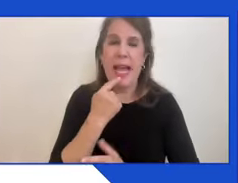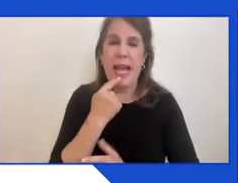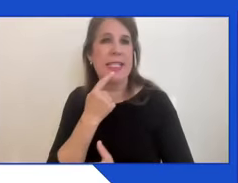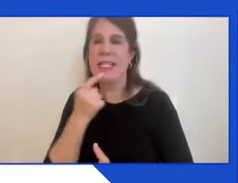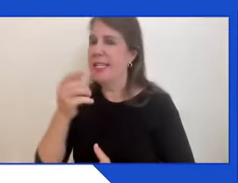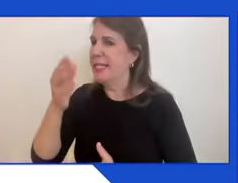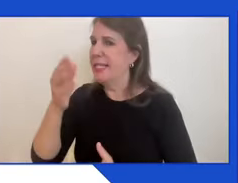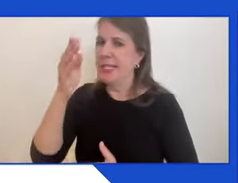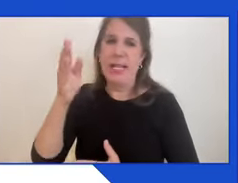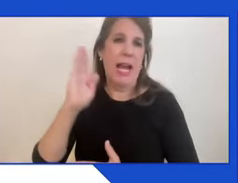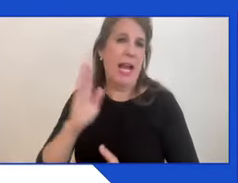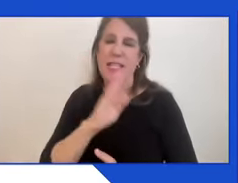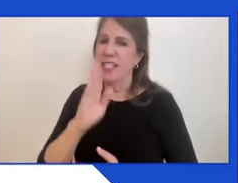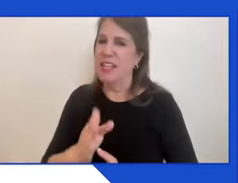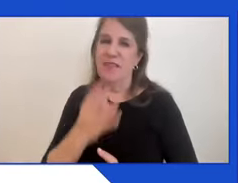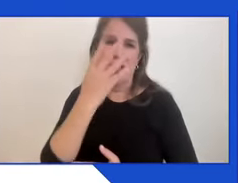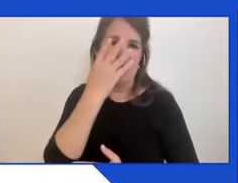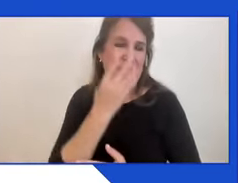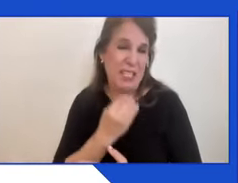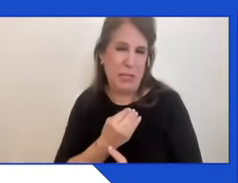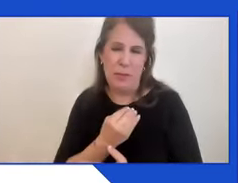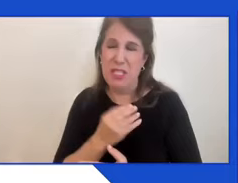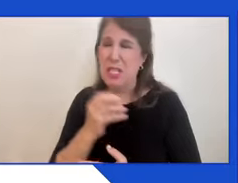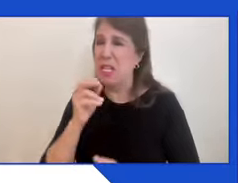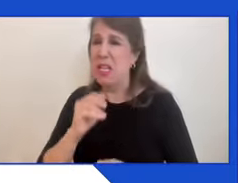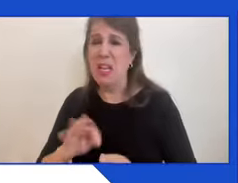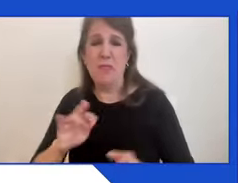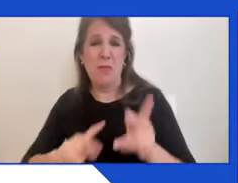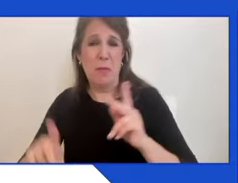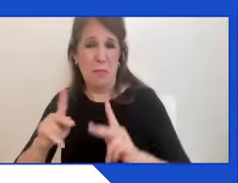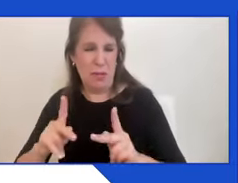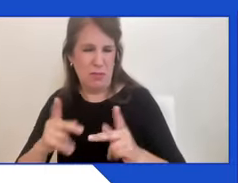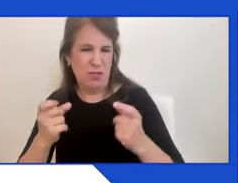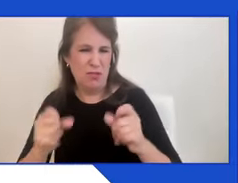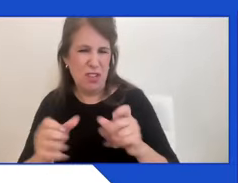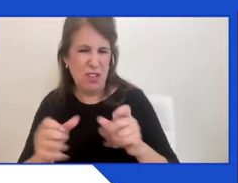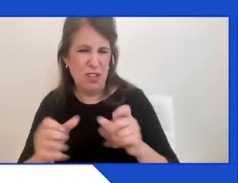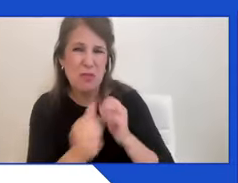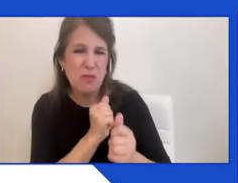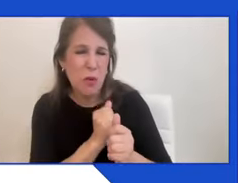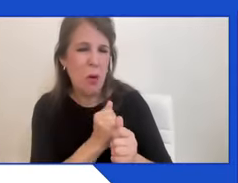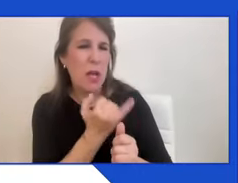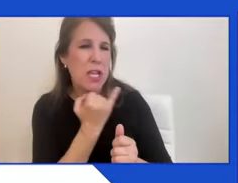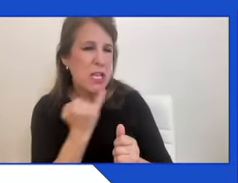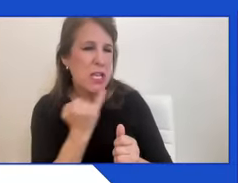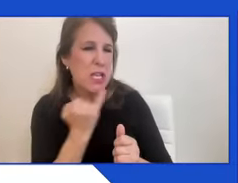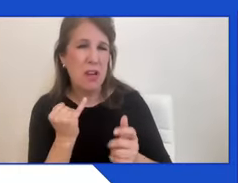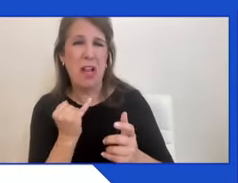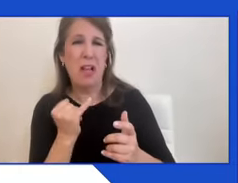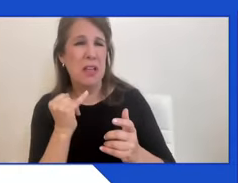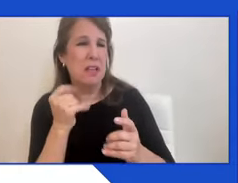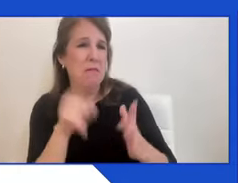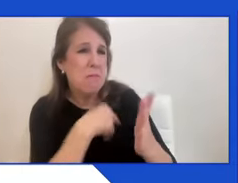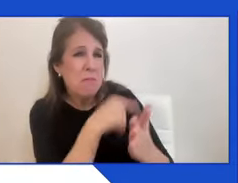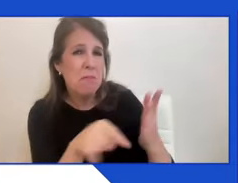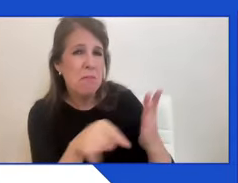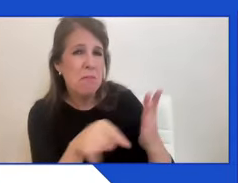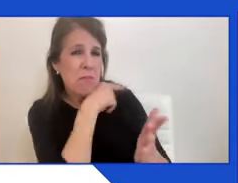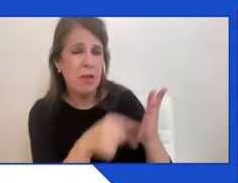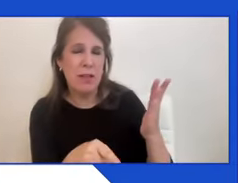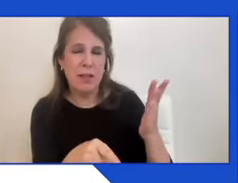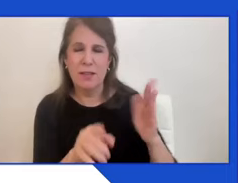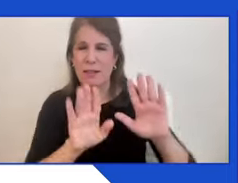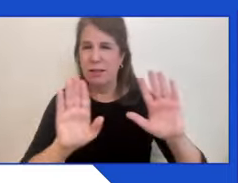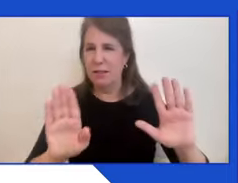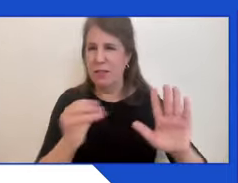the slaughter of Israelis by demonizing the Jewish state, Israel is not